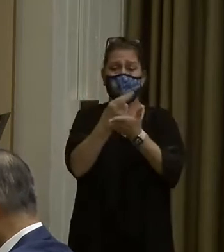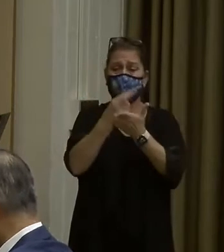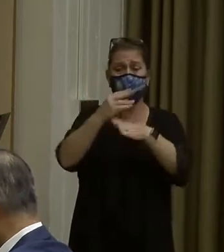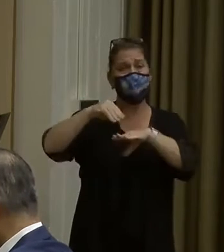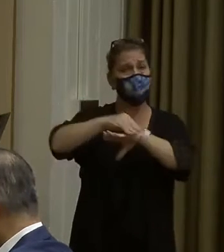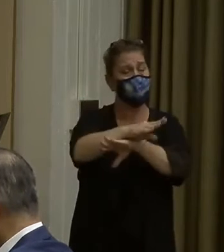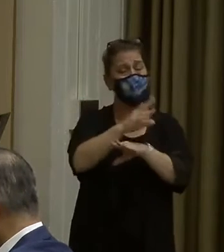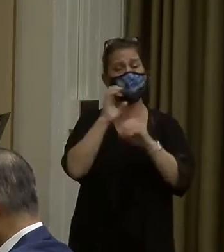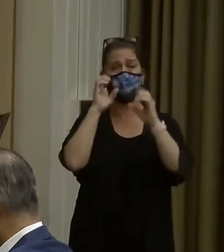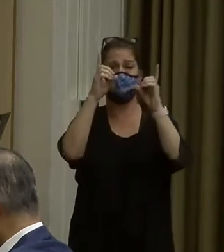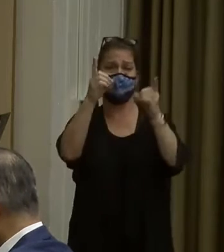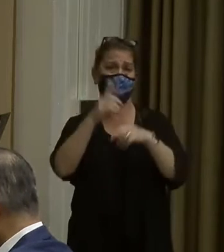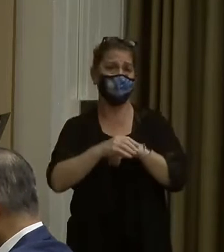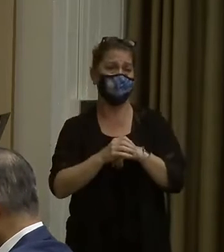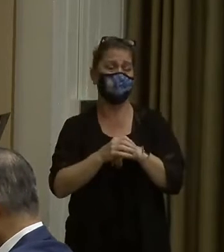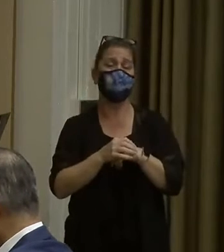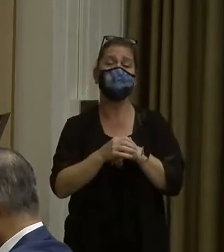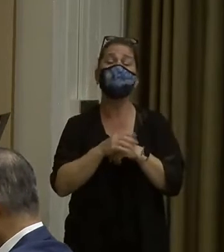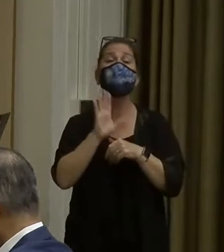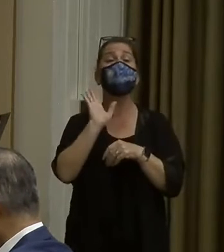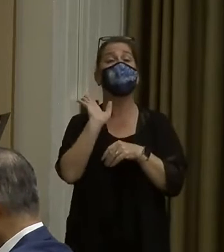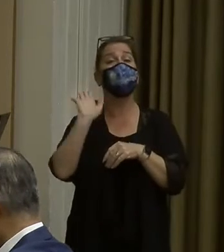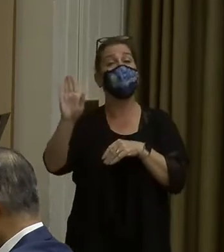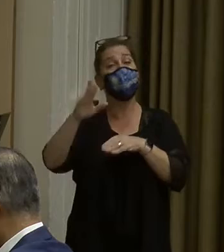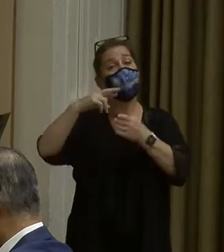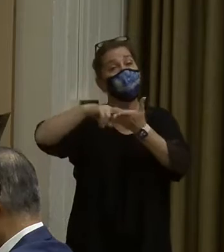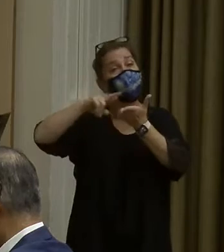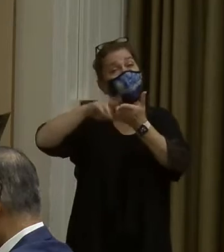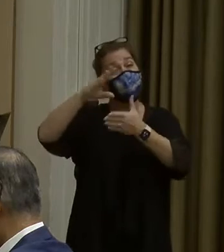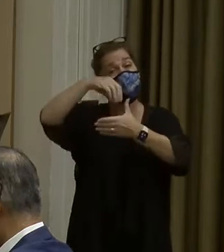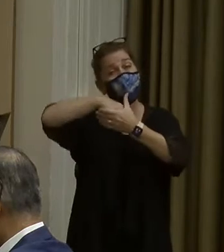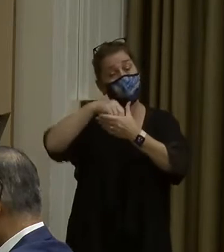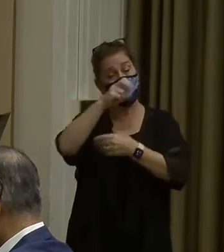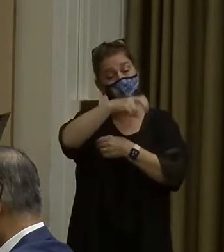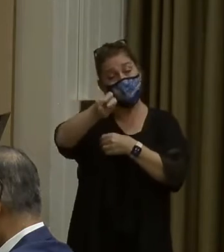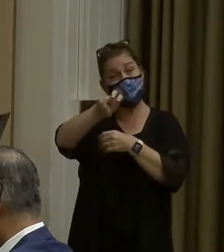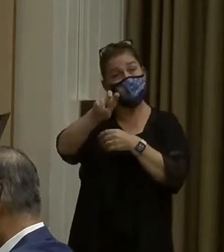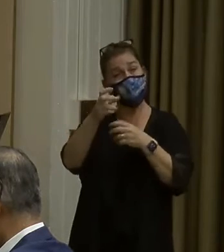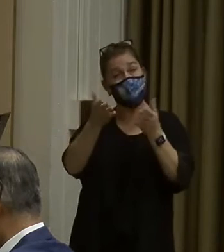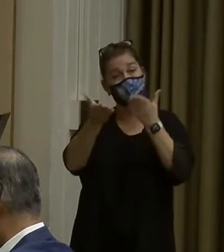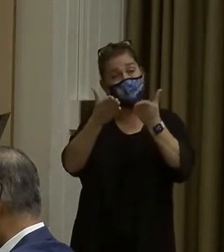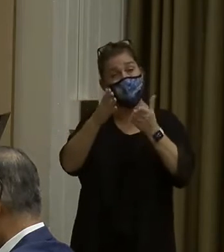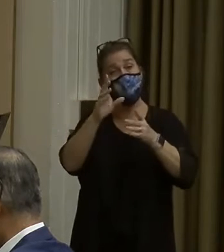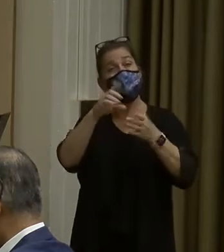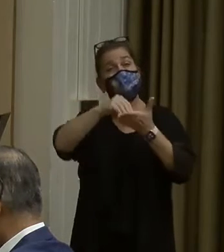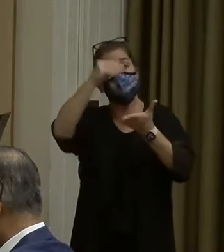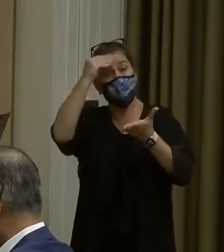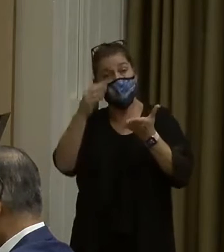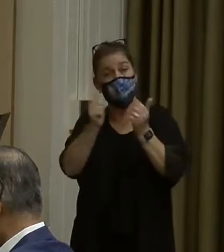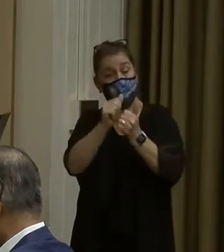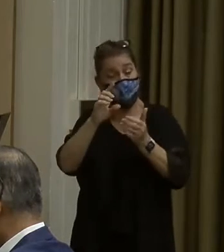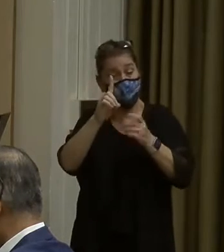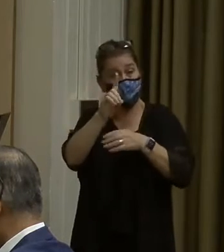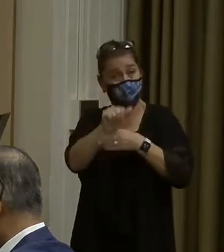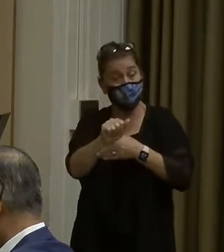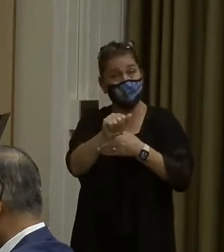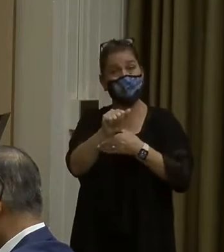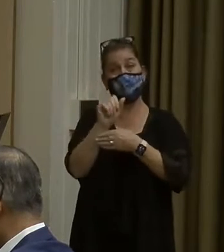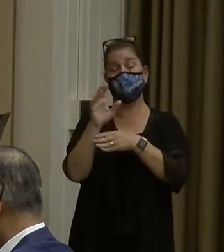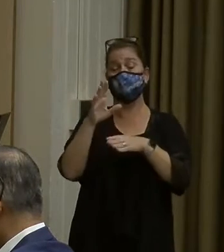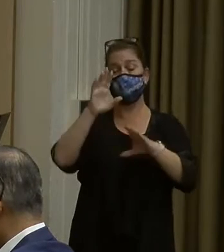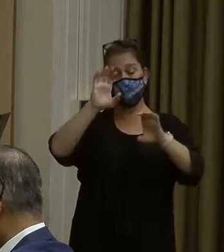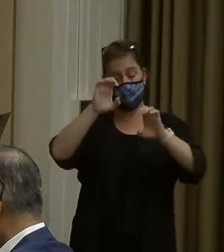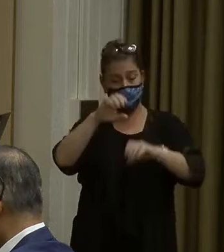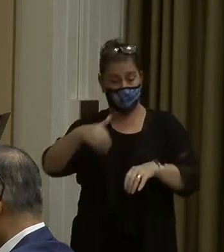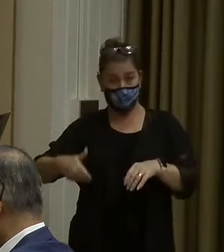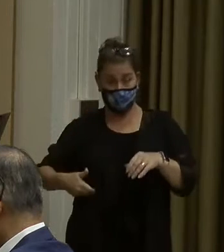counseling and education. Her research interests includes transition services for students with disabilities, ecological